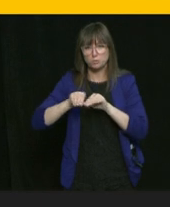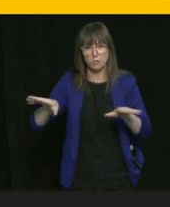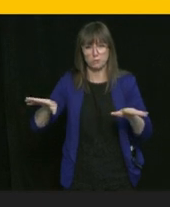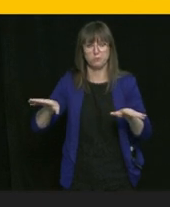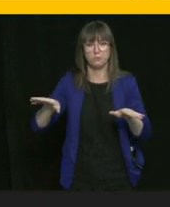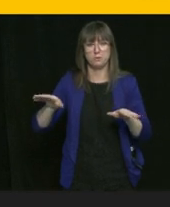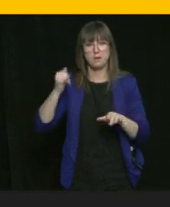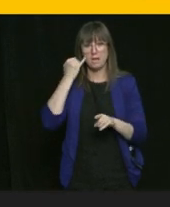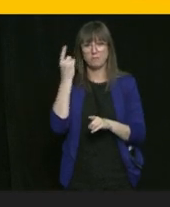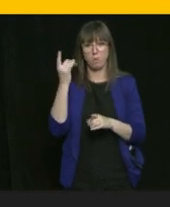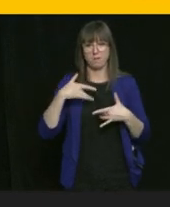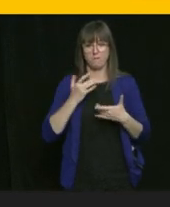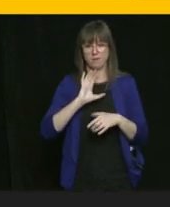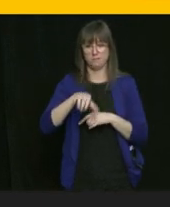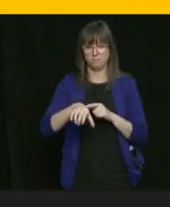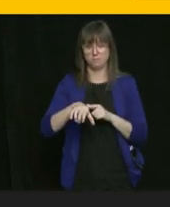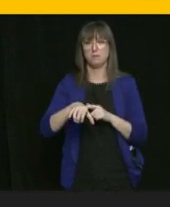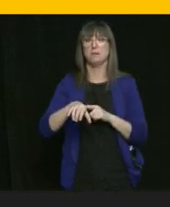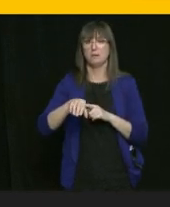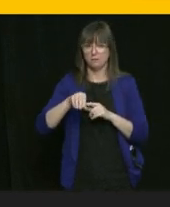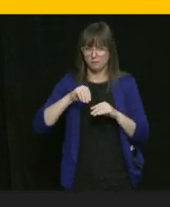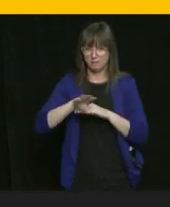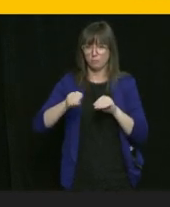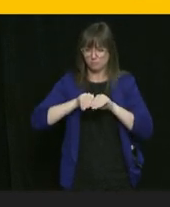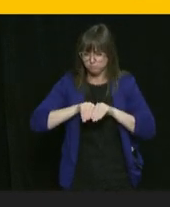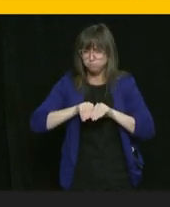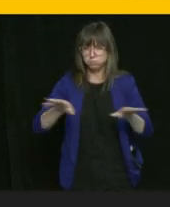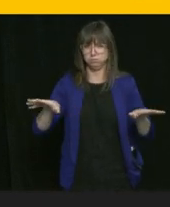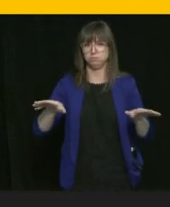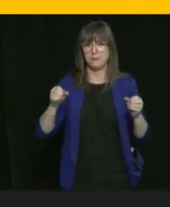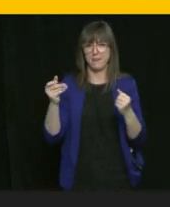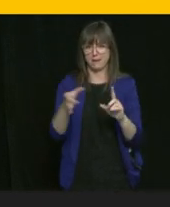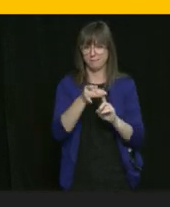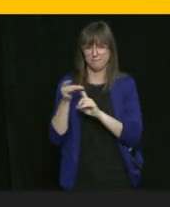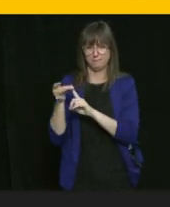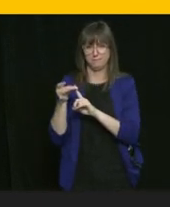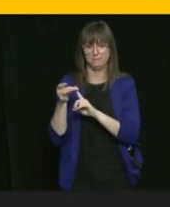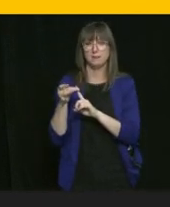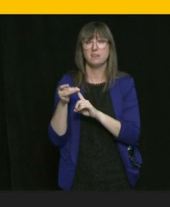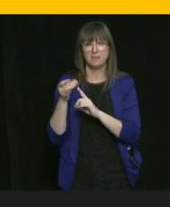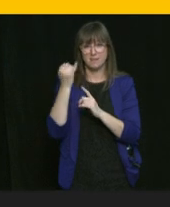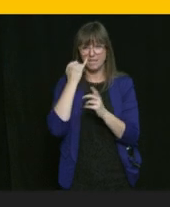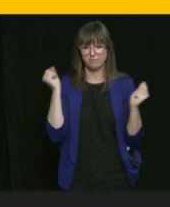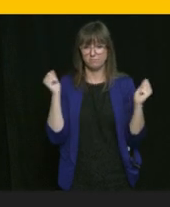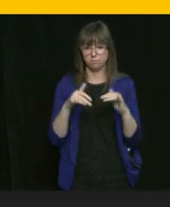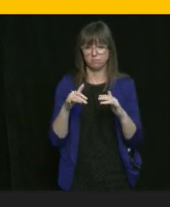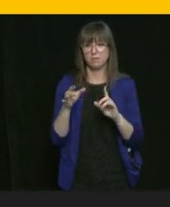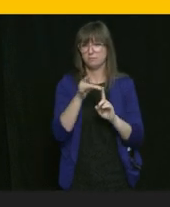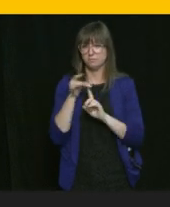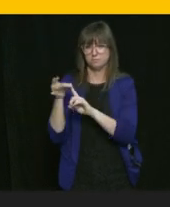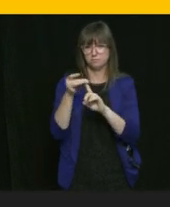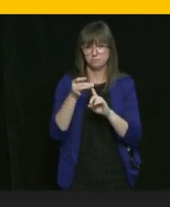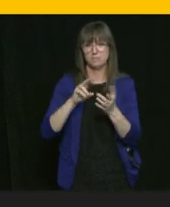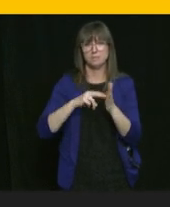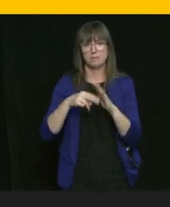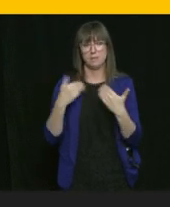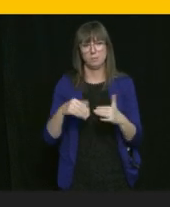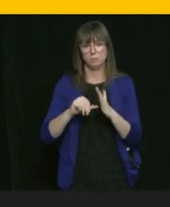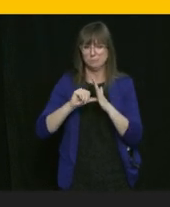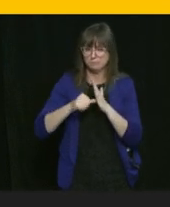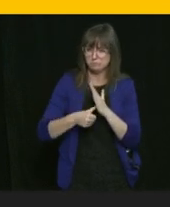single event results in a large number of cases. With large numbers of contacts involved, these put significant strain on public